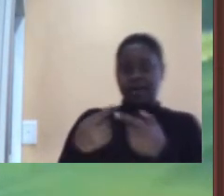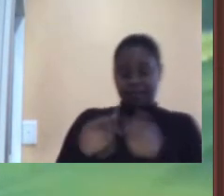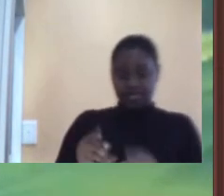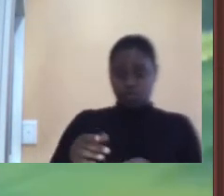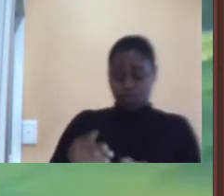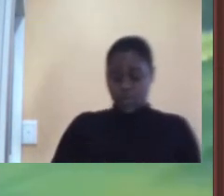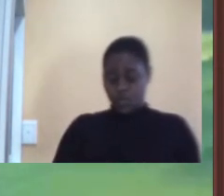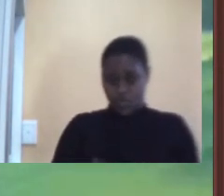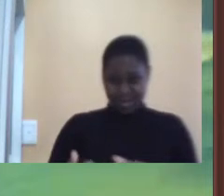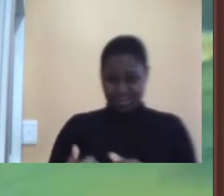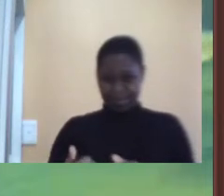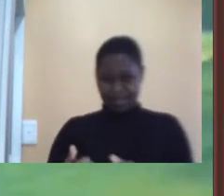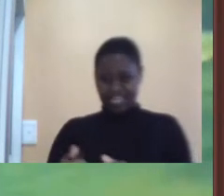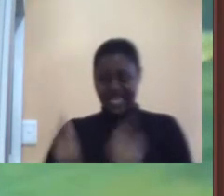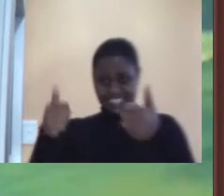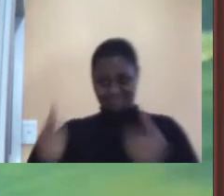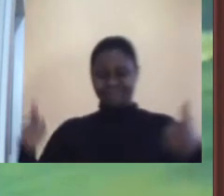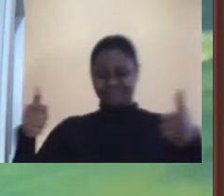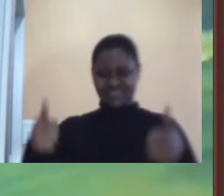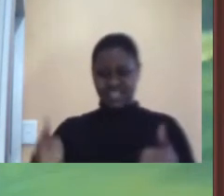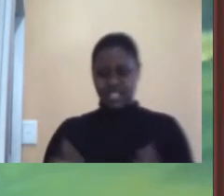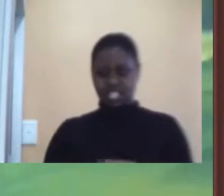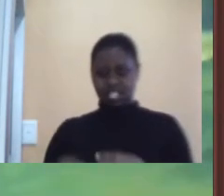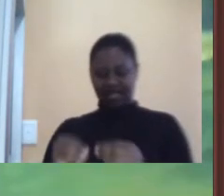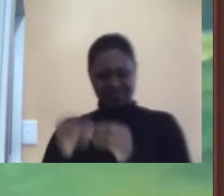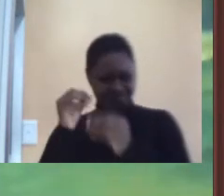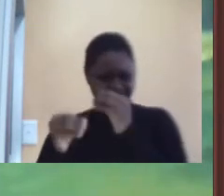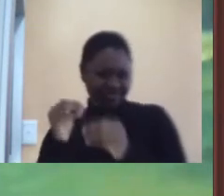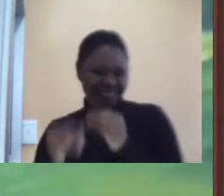went back and then we corrected that. And I think that